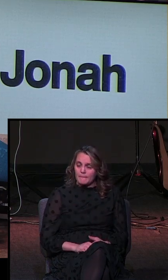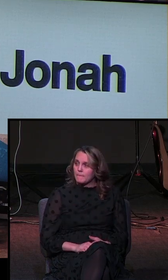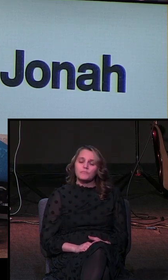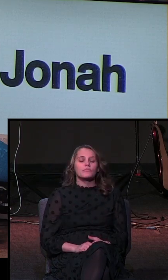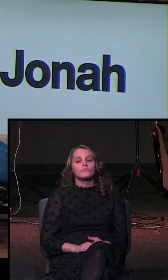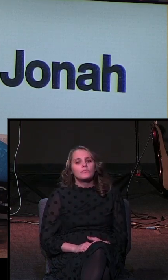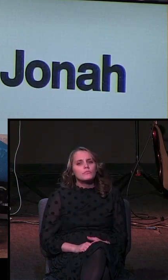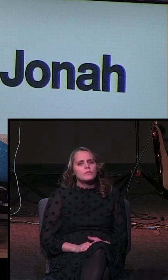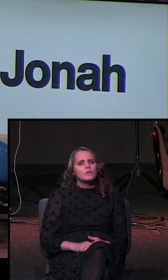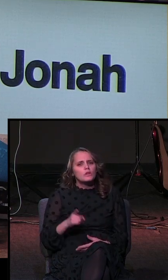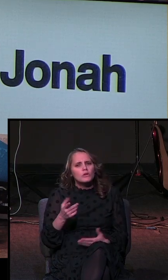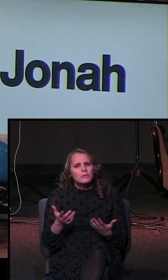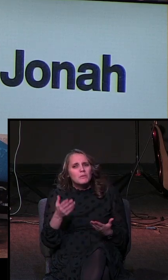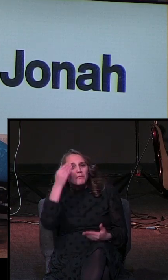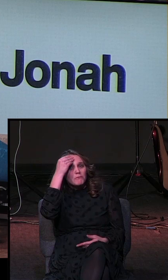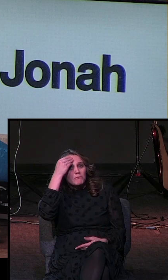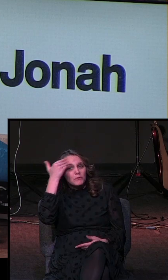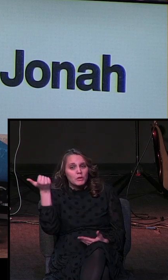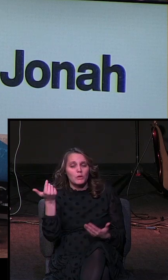Have you forgotten what hopeless felt like?